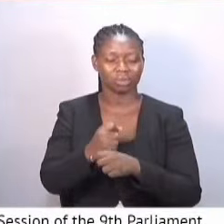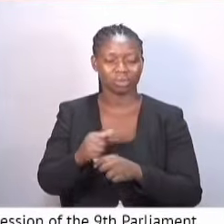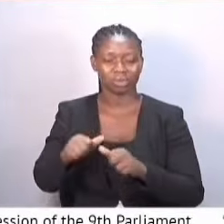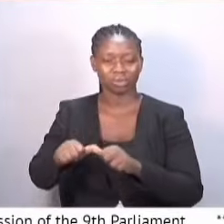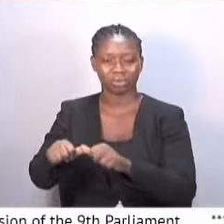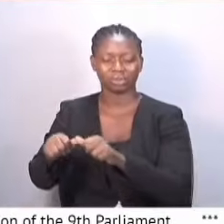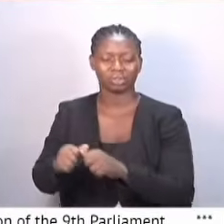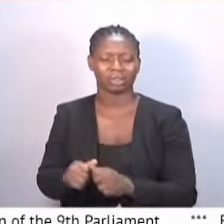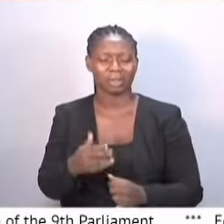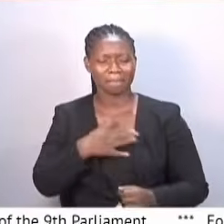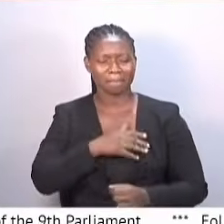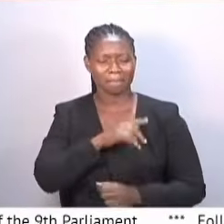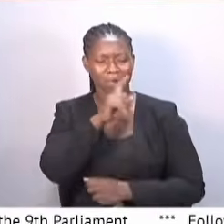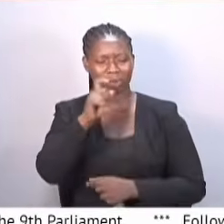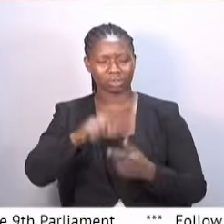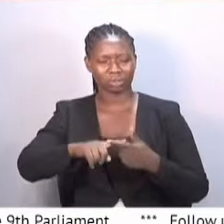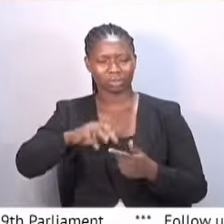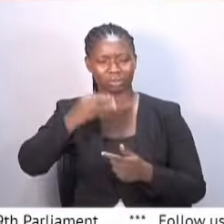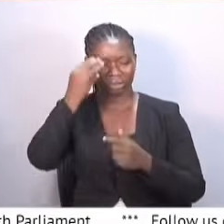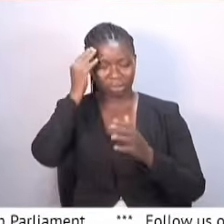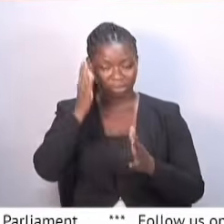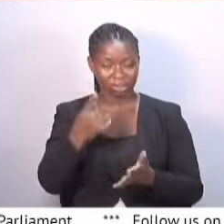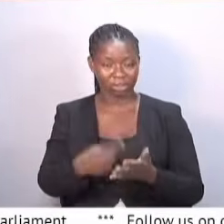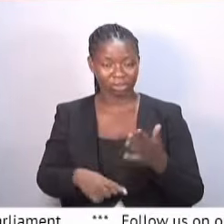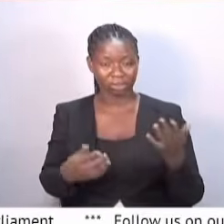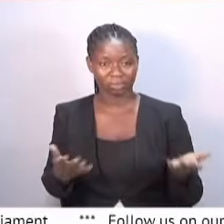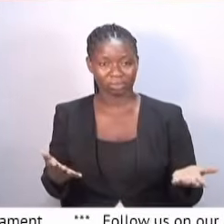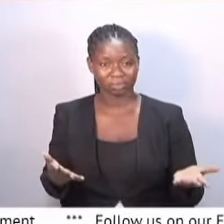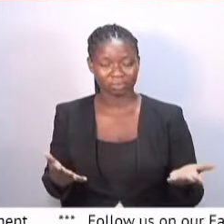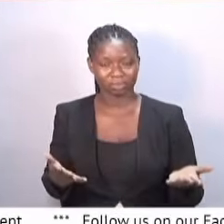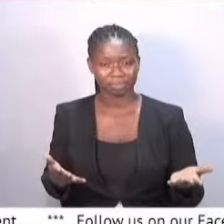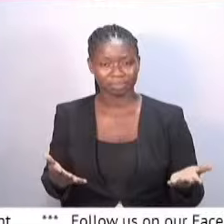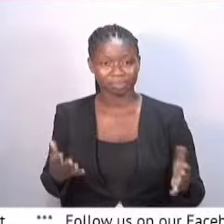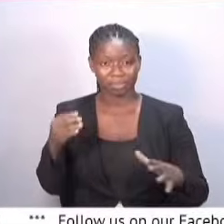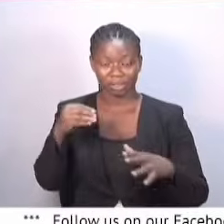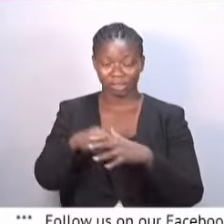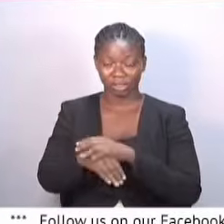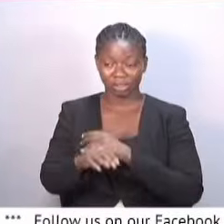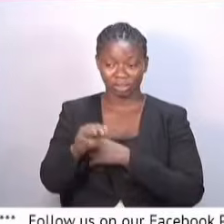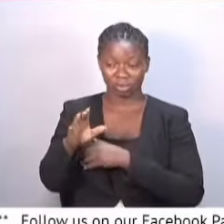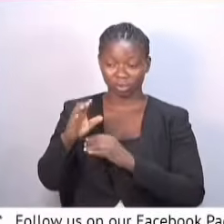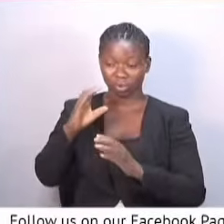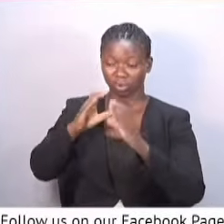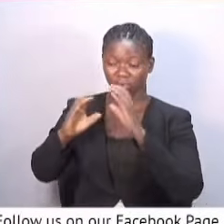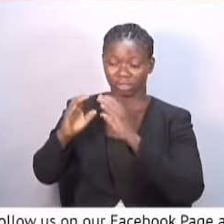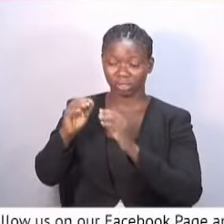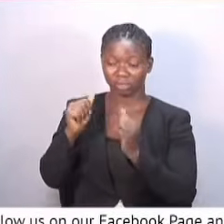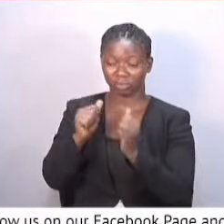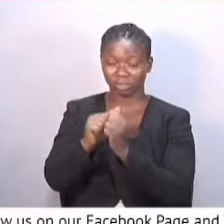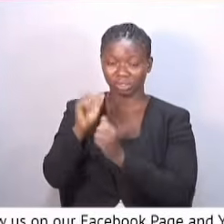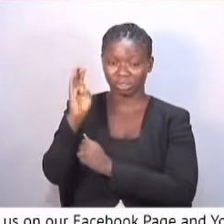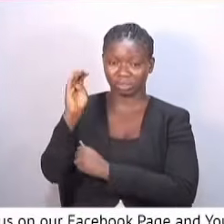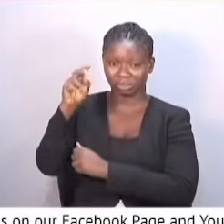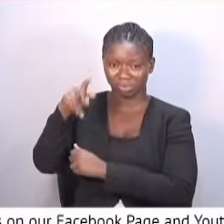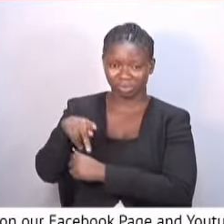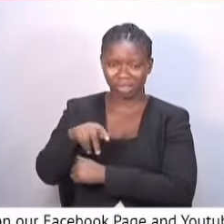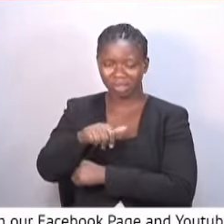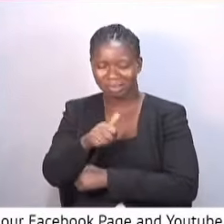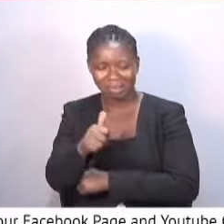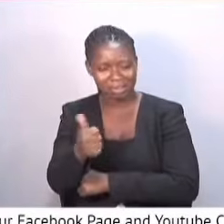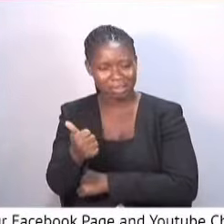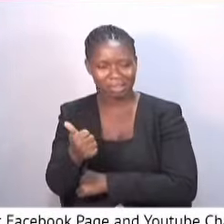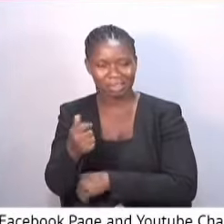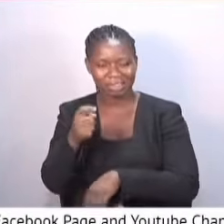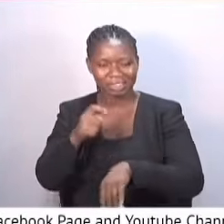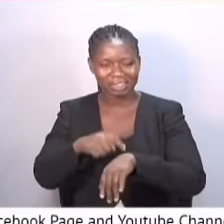progress. So my question to the Minister is that, in your communication to BP, were there